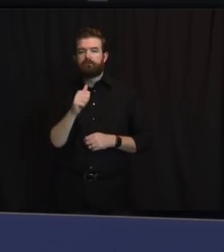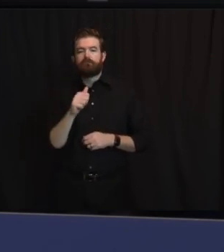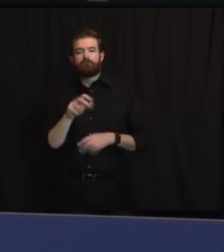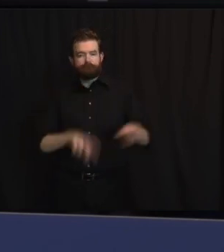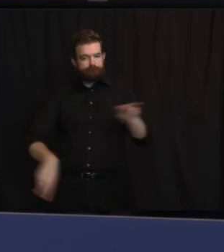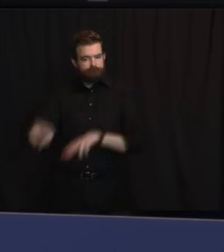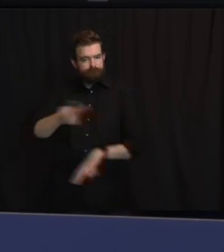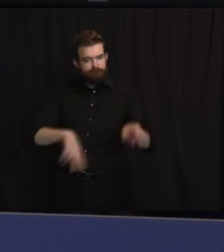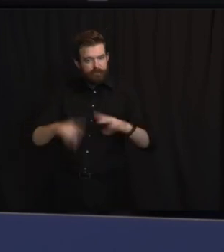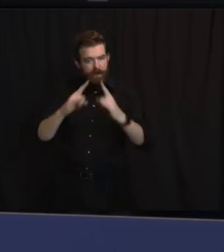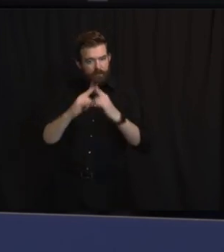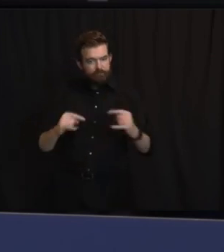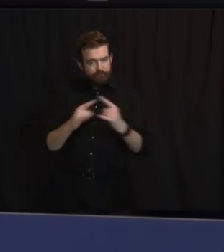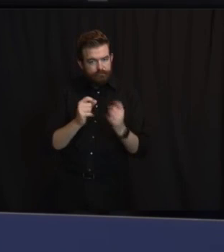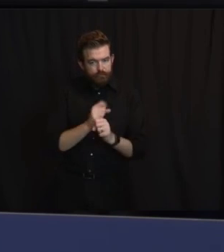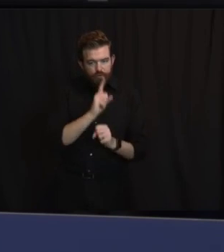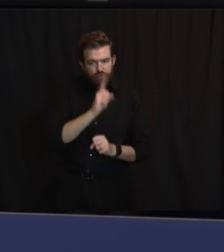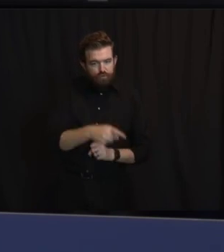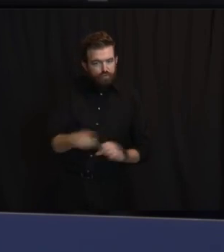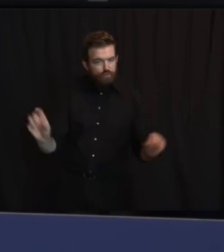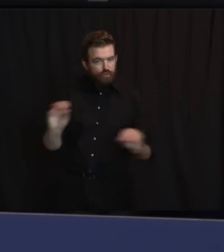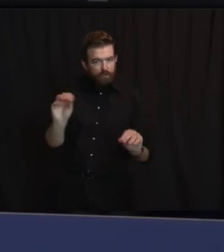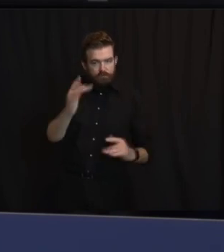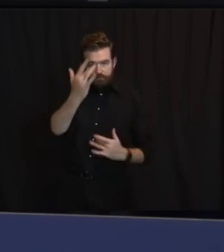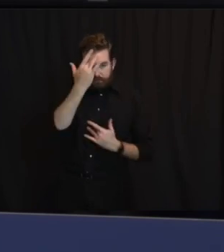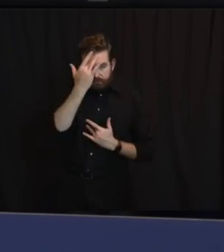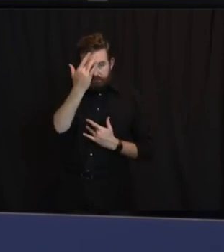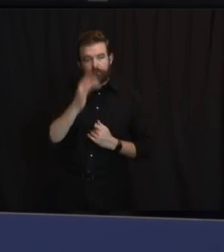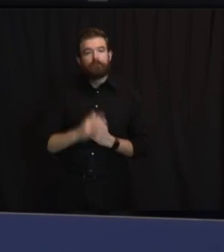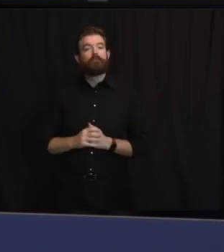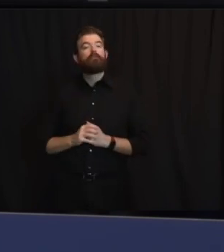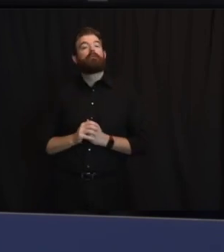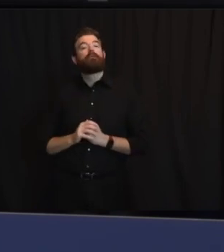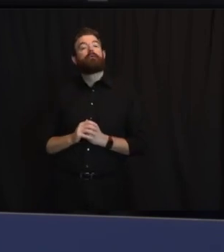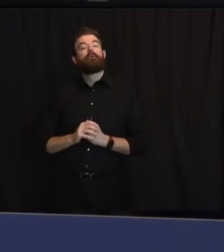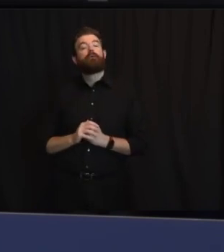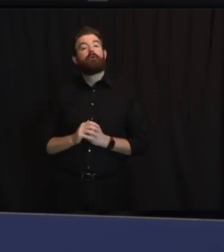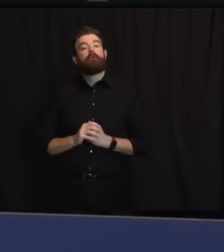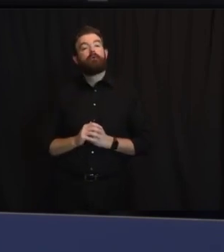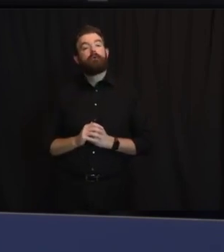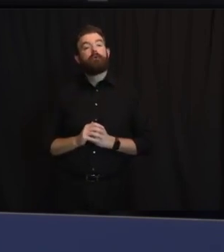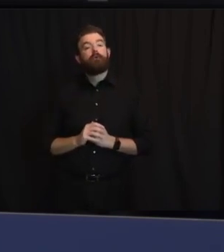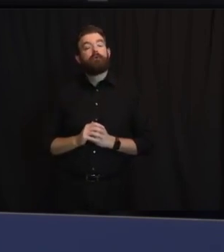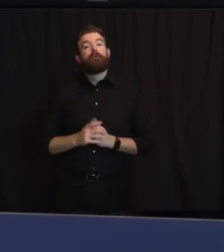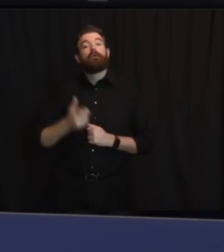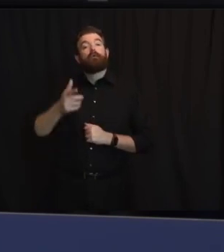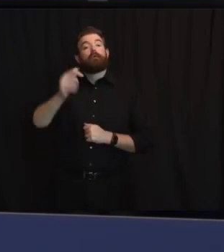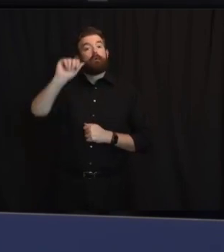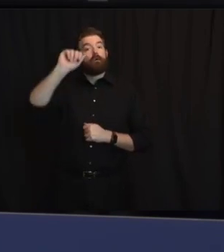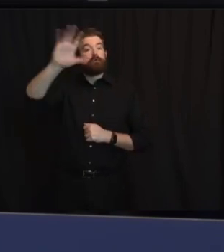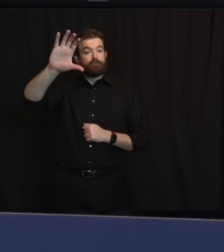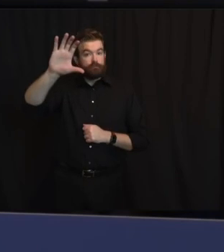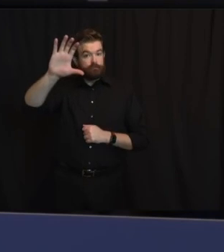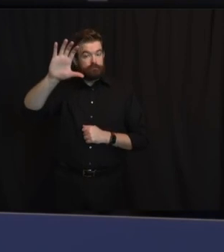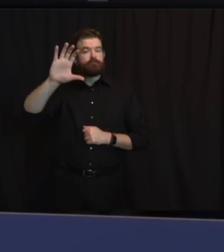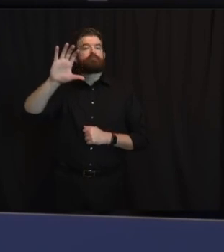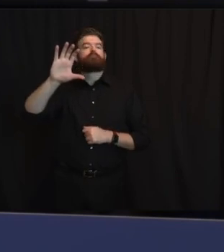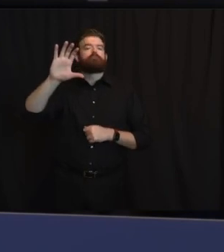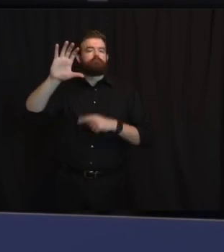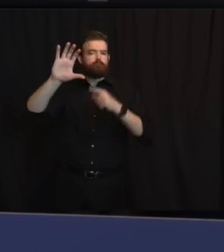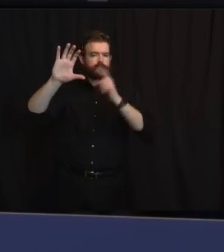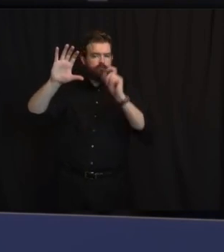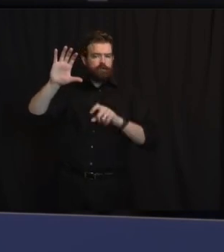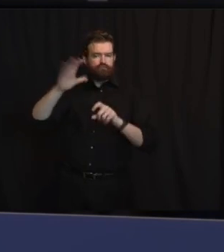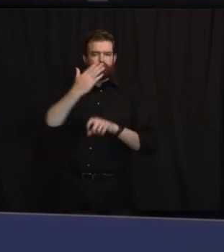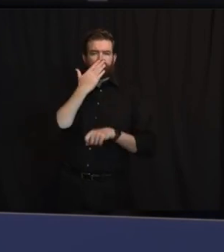Outdoor activities are strongly encouraged. All heating, ventilation, and air conditioning units should be inspected to ensure proper operation